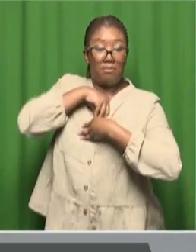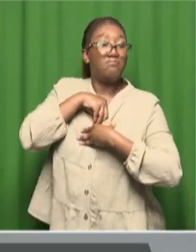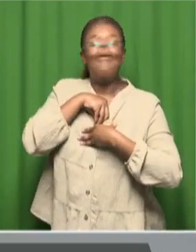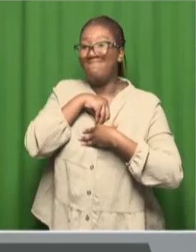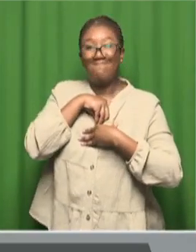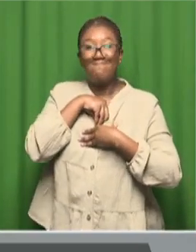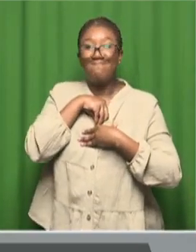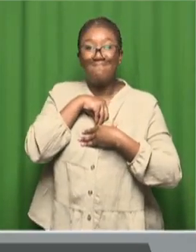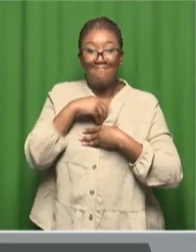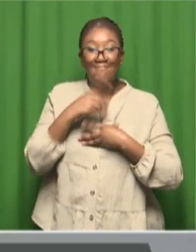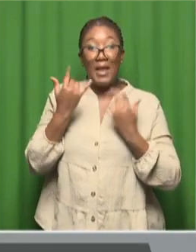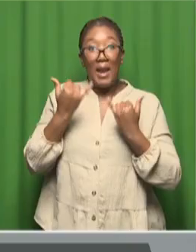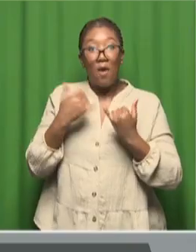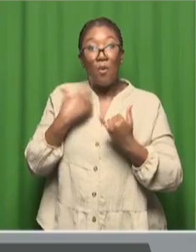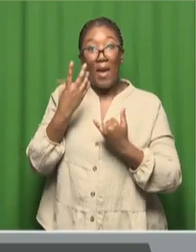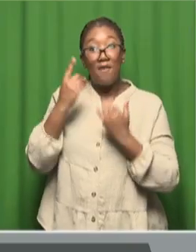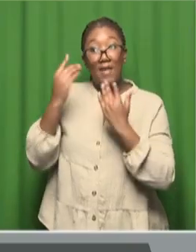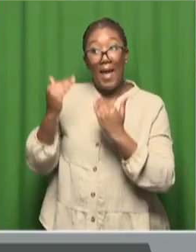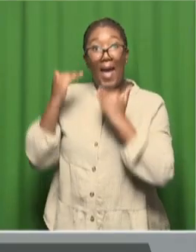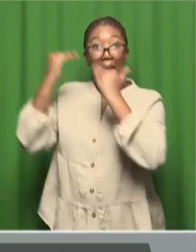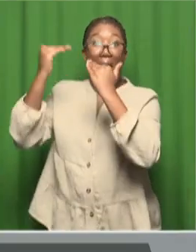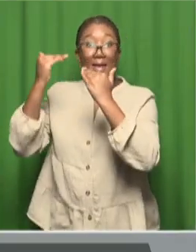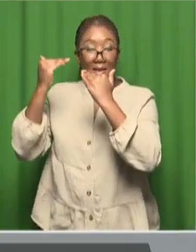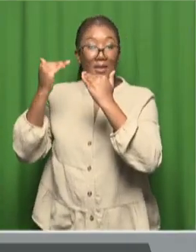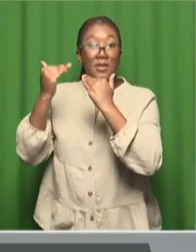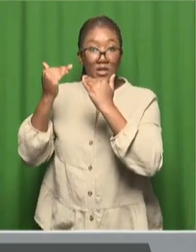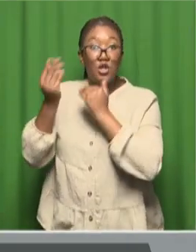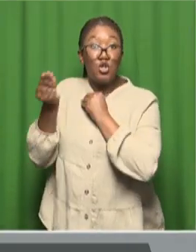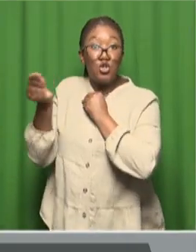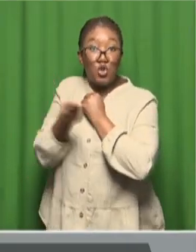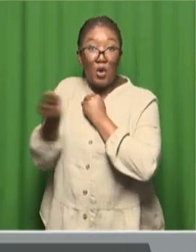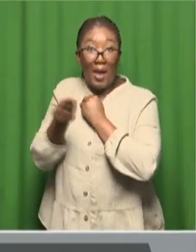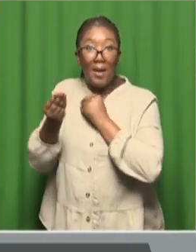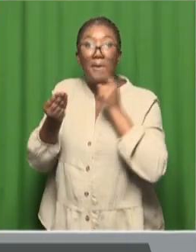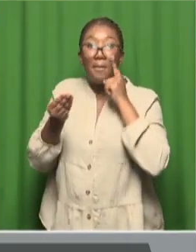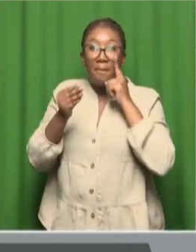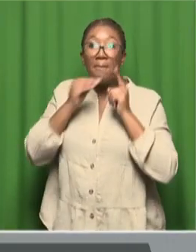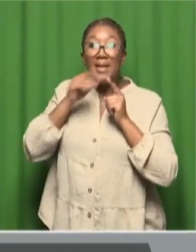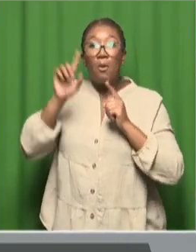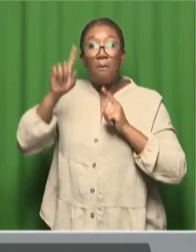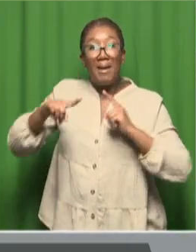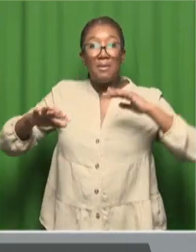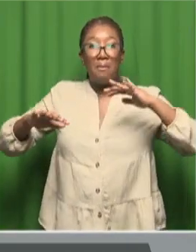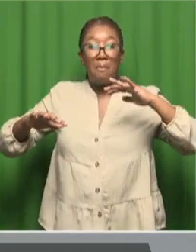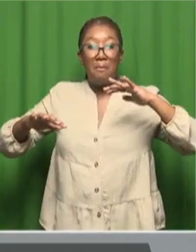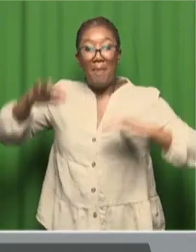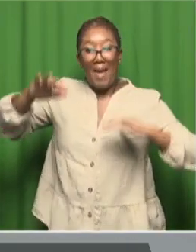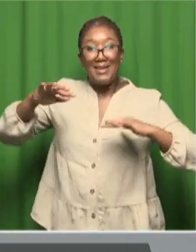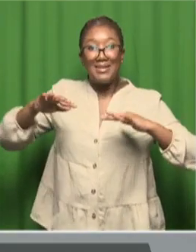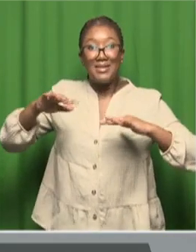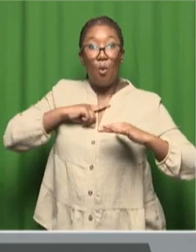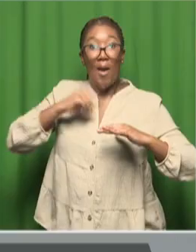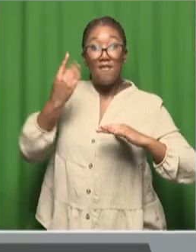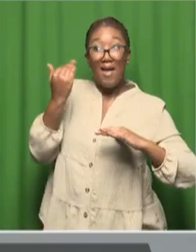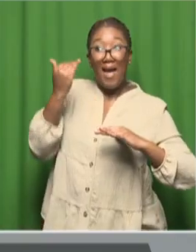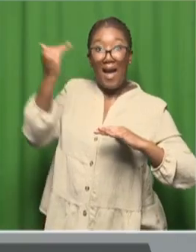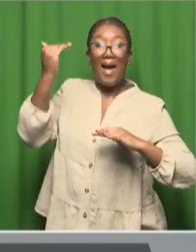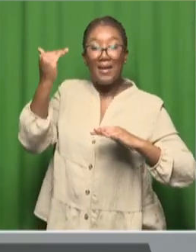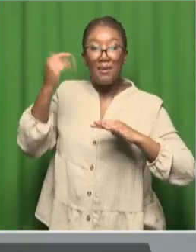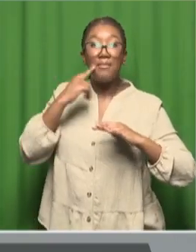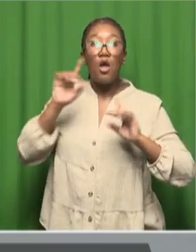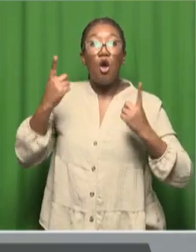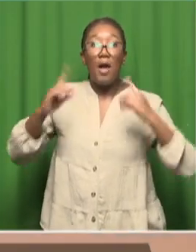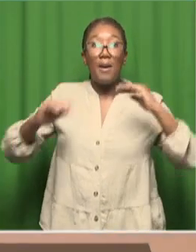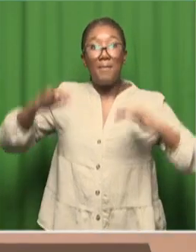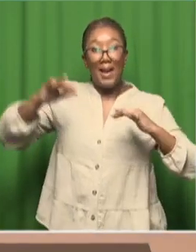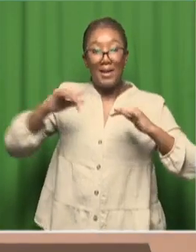either way, you'll have high glucose levels, and this then leads to long-term complications on multiple organs in the body. Yeah, all